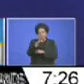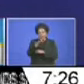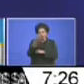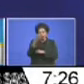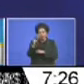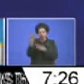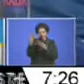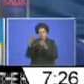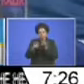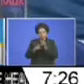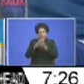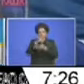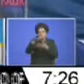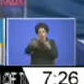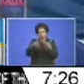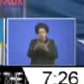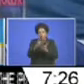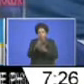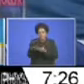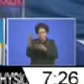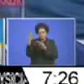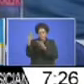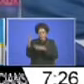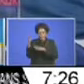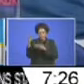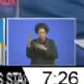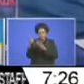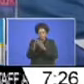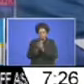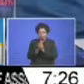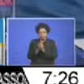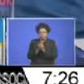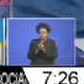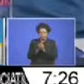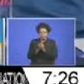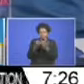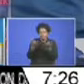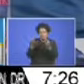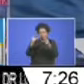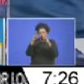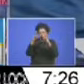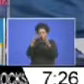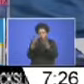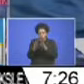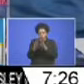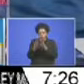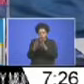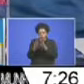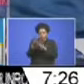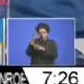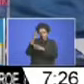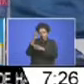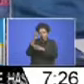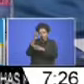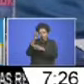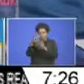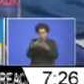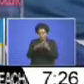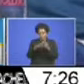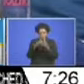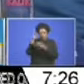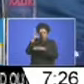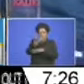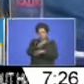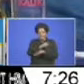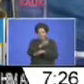all things Bahamian. According to Director for Corporate Relations of Commonwealth Brewery Limited, Dennis Hanna, Junkanoo is